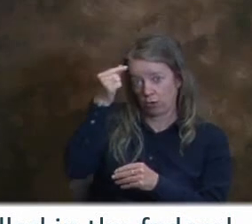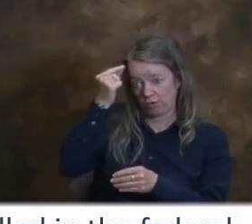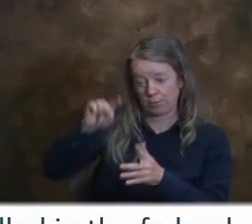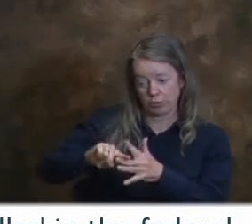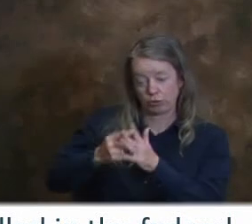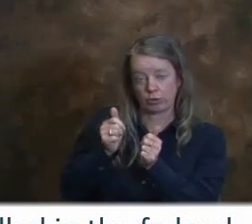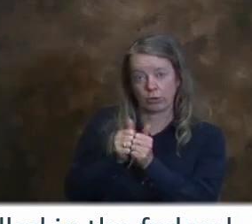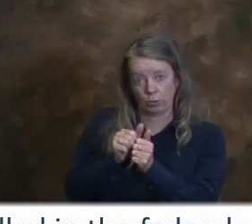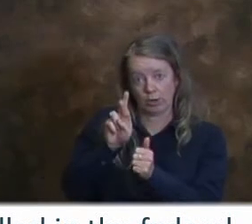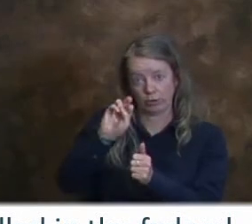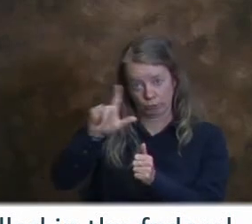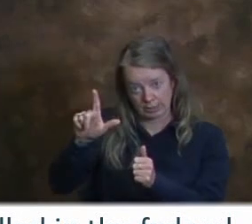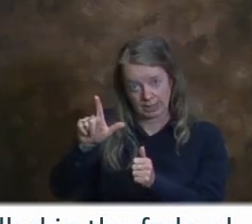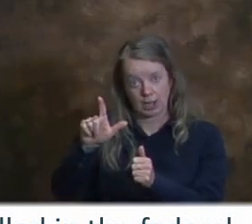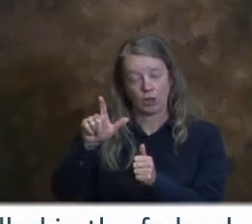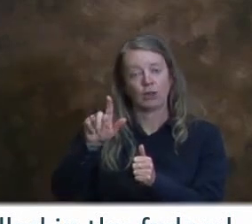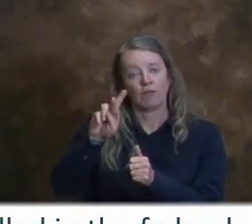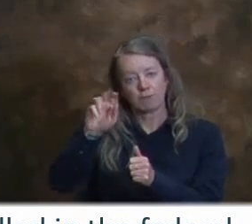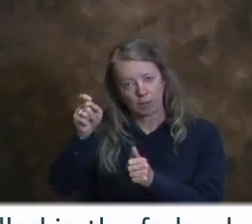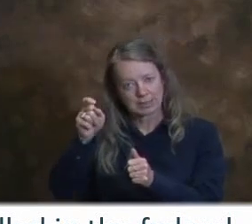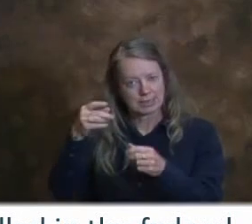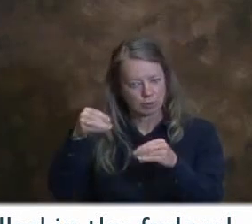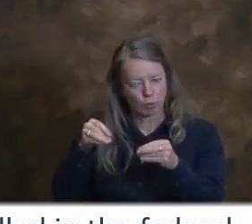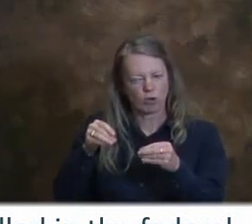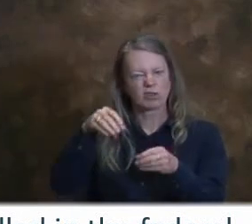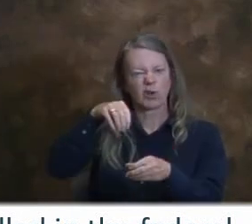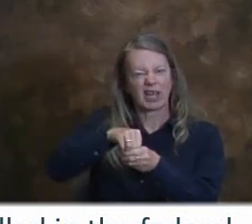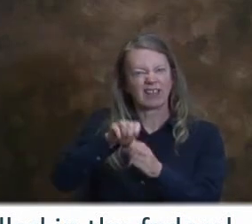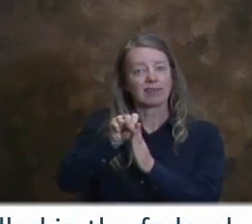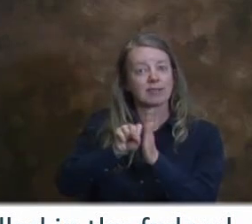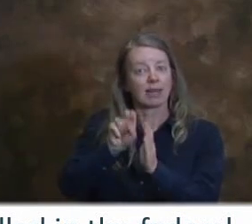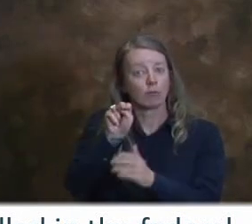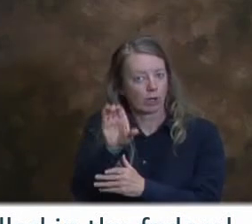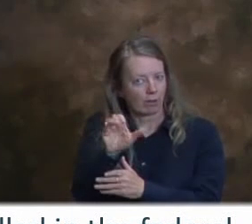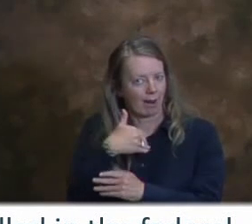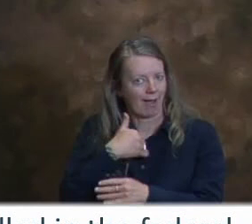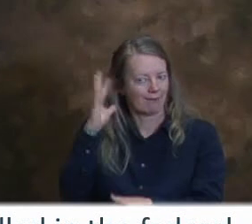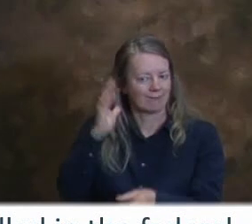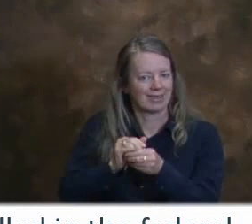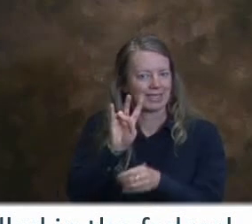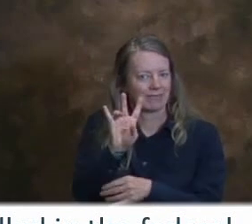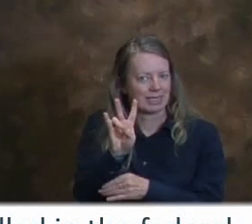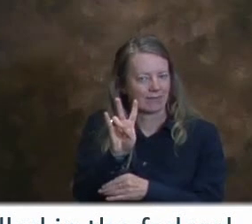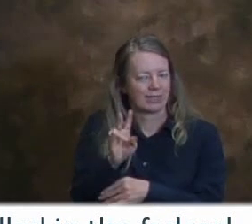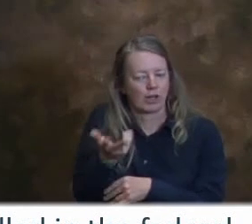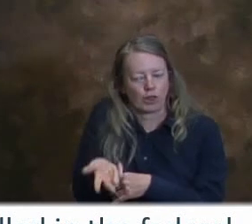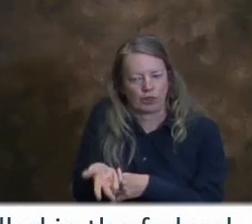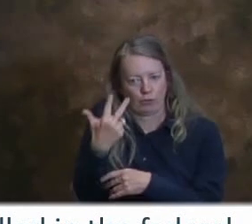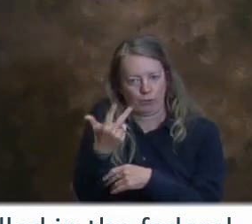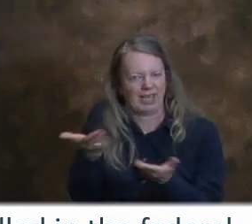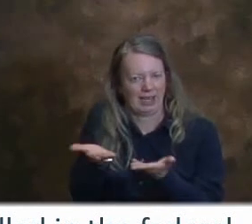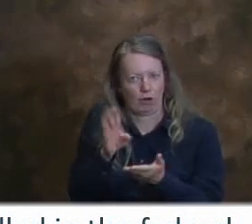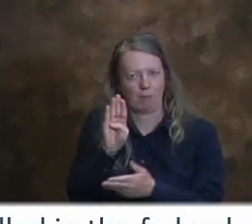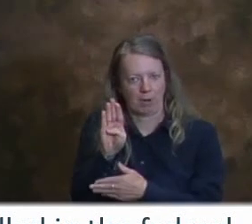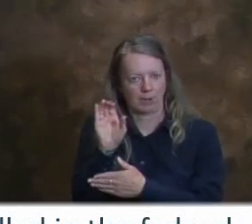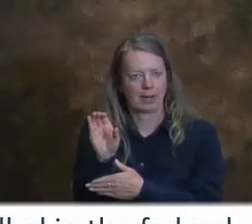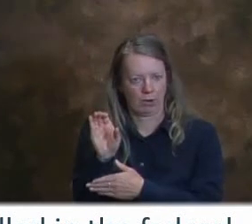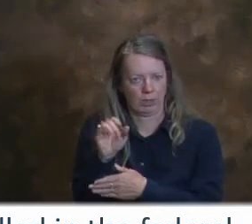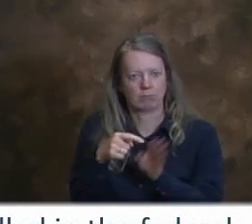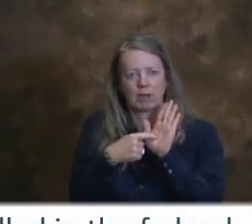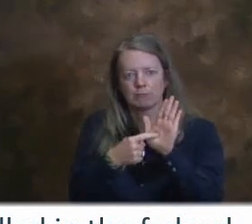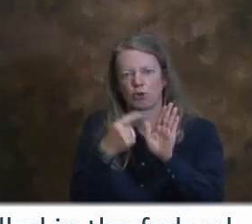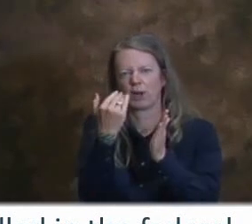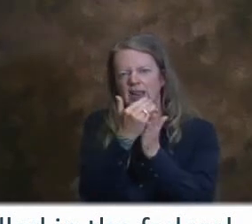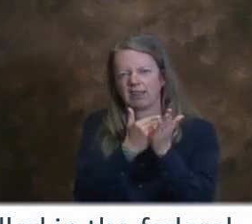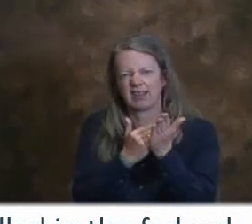And there are 77 retail pharmacy sites within North Carolina, and 3 are located in Buncombe County. They are listed on there. They